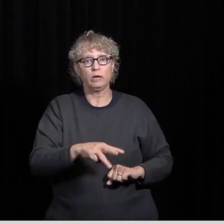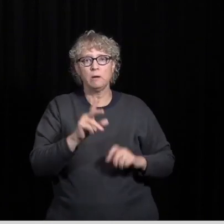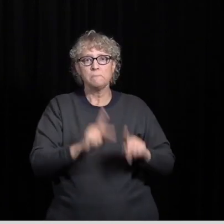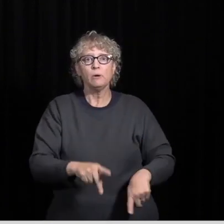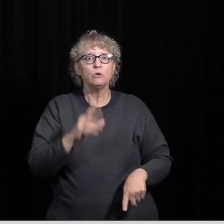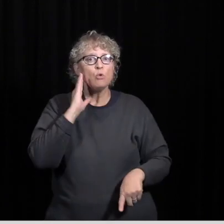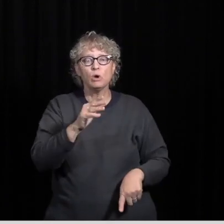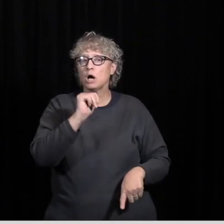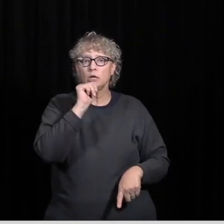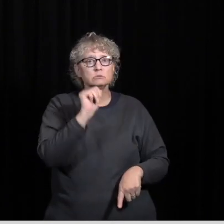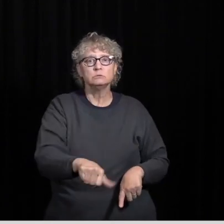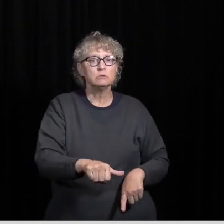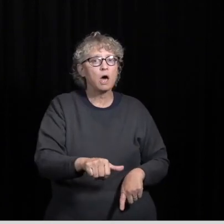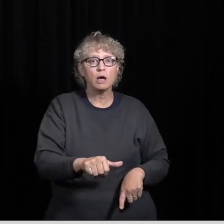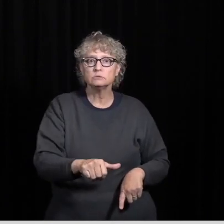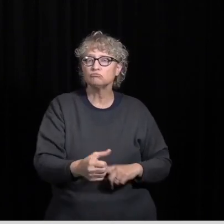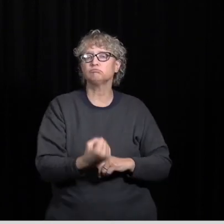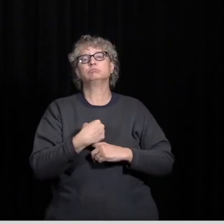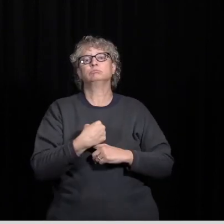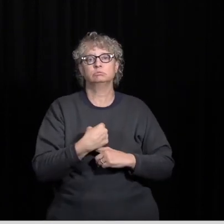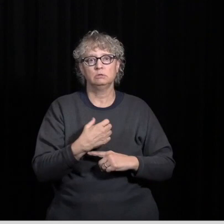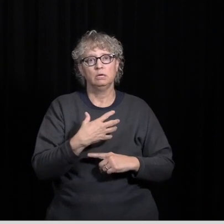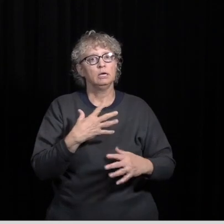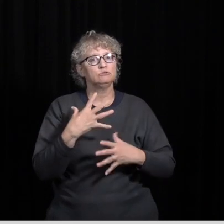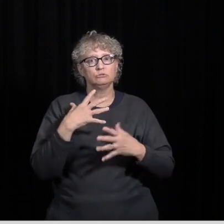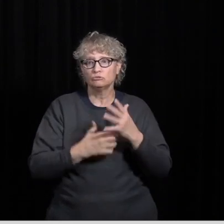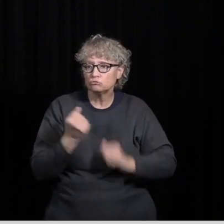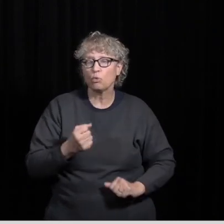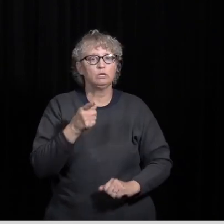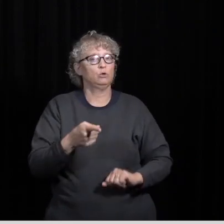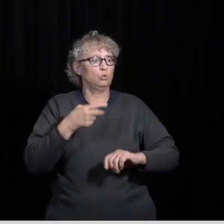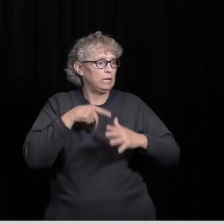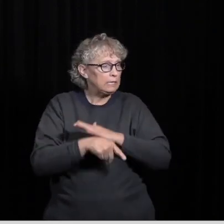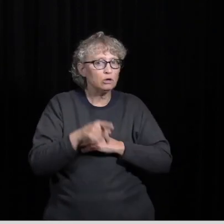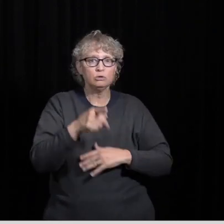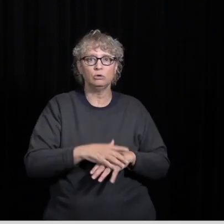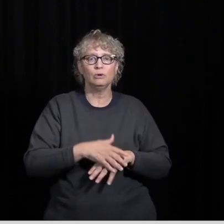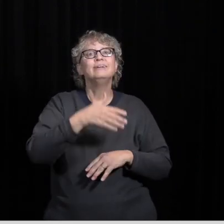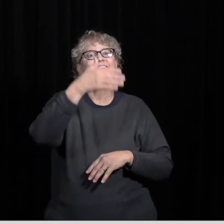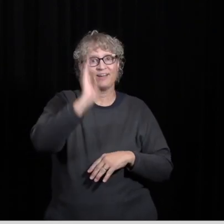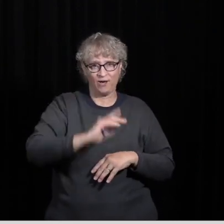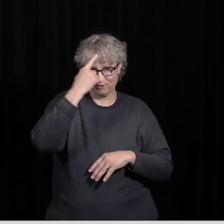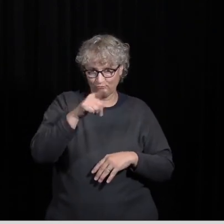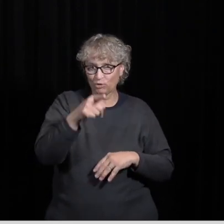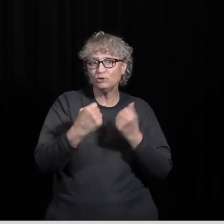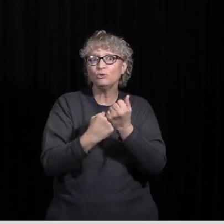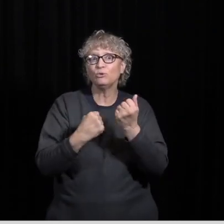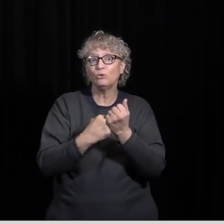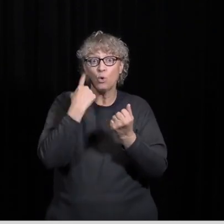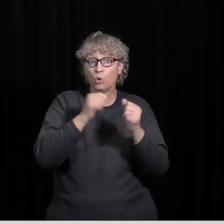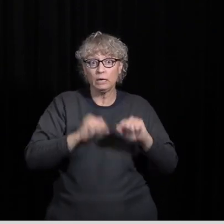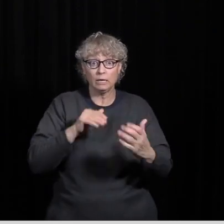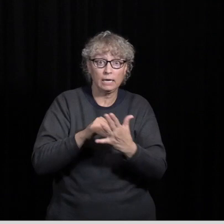is not going to knock you down or destroy you or kill you because God is for you. And if the Lord is for us, who could